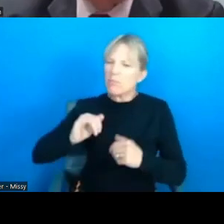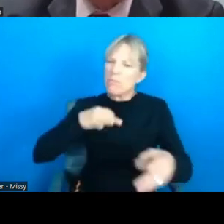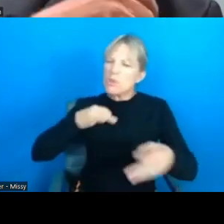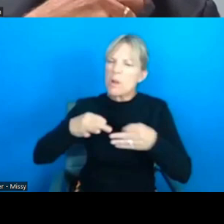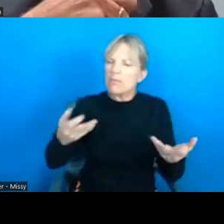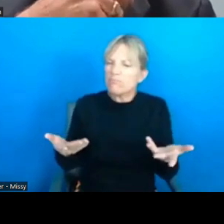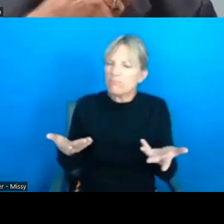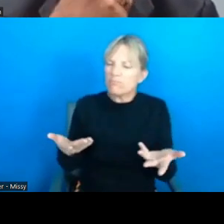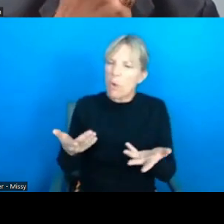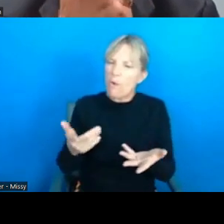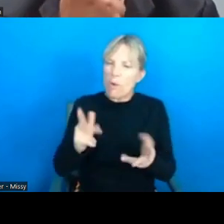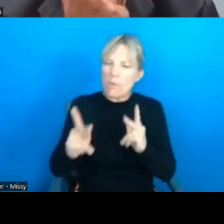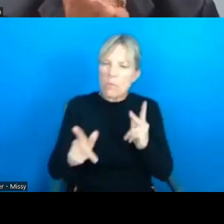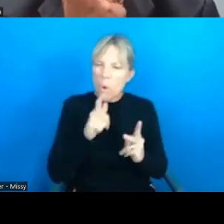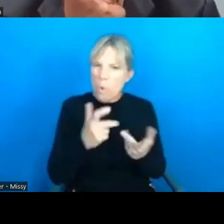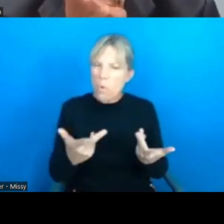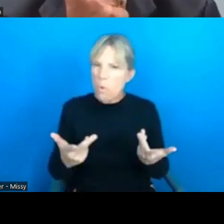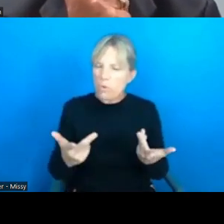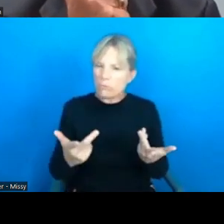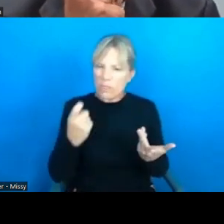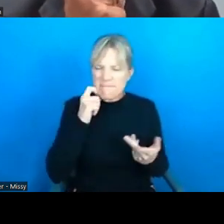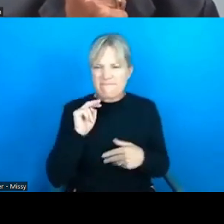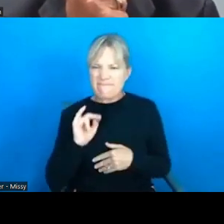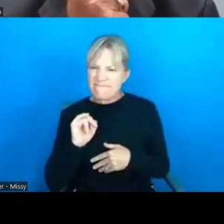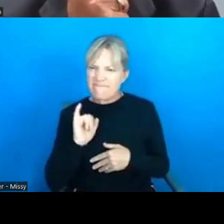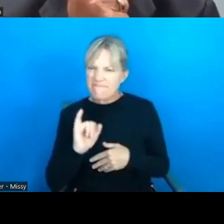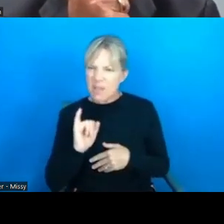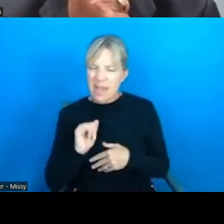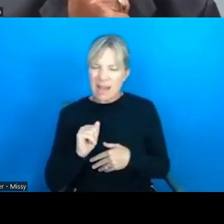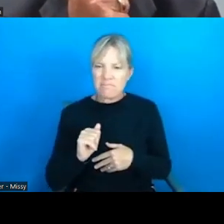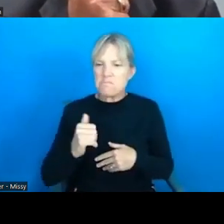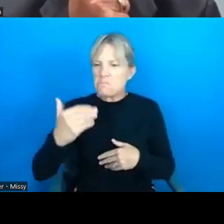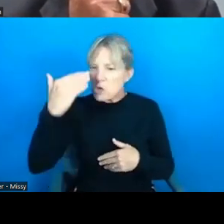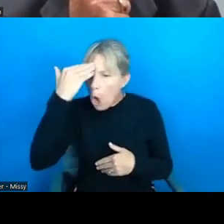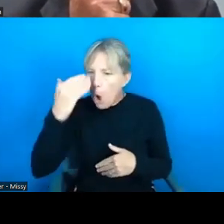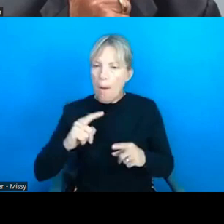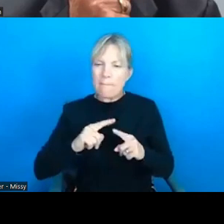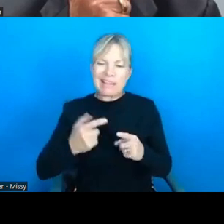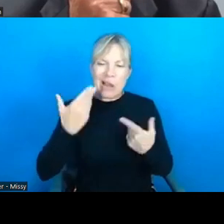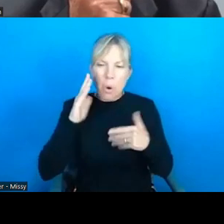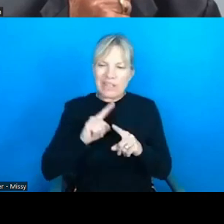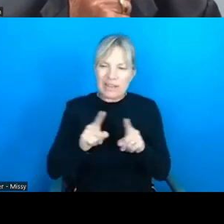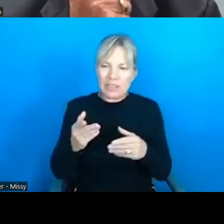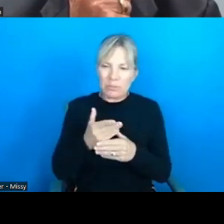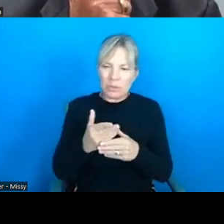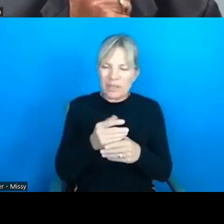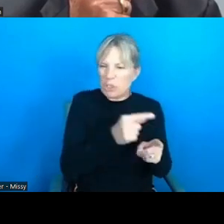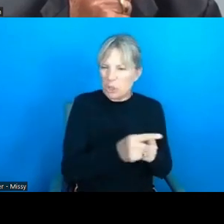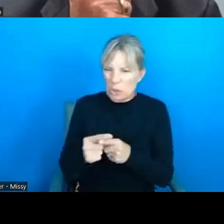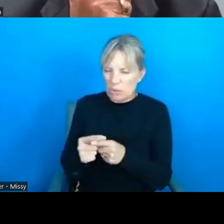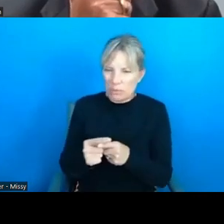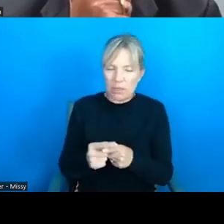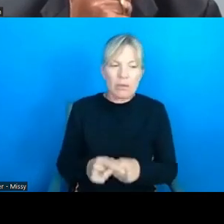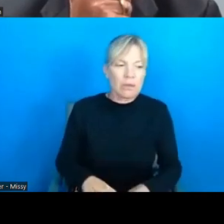for people who may be tuned in, but not tuned in to the differentiation of terminology?